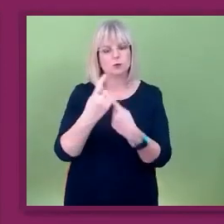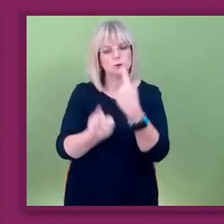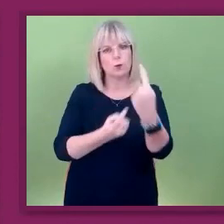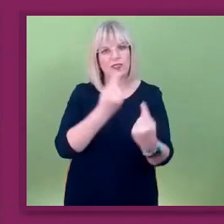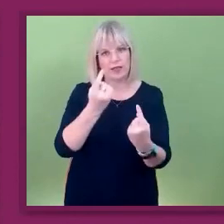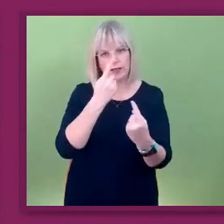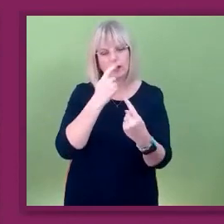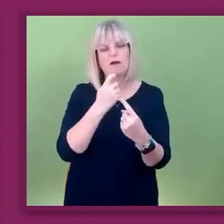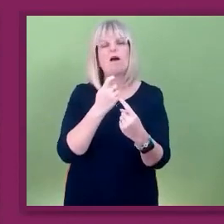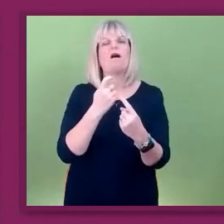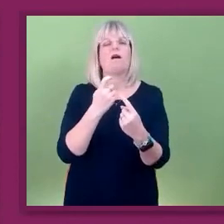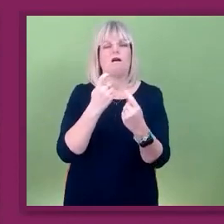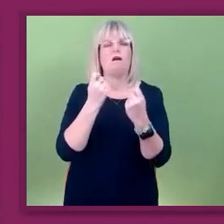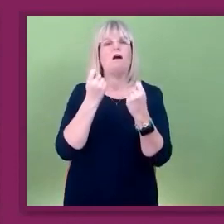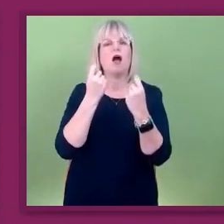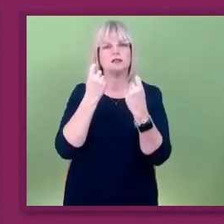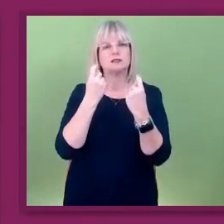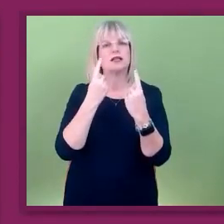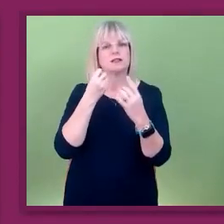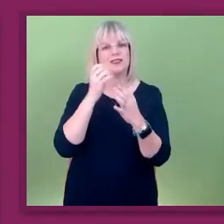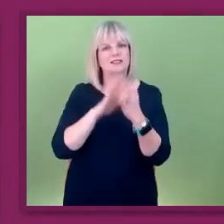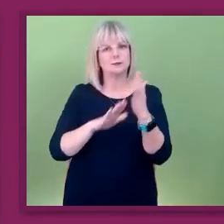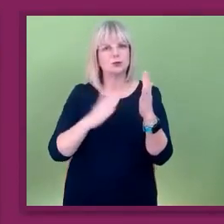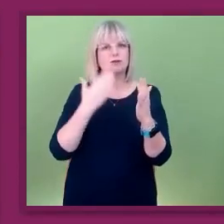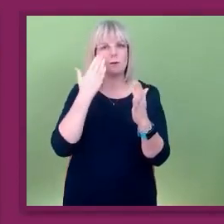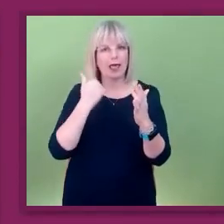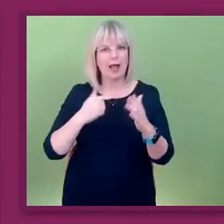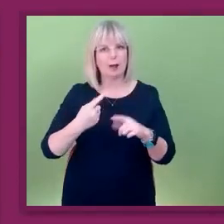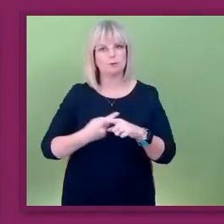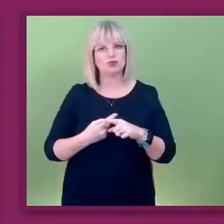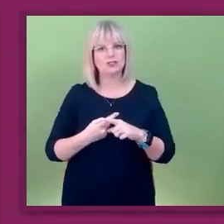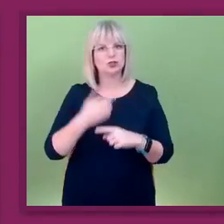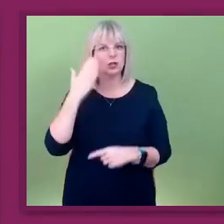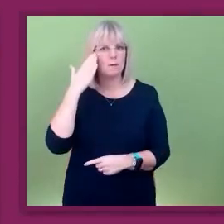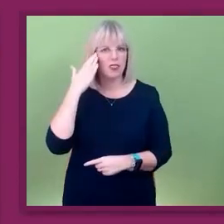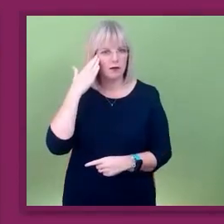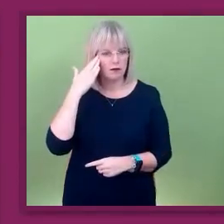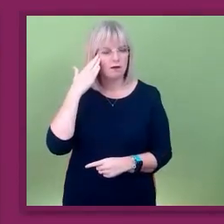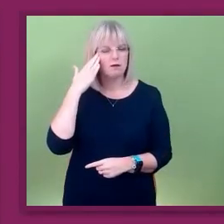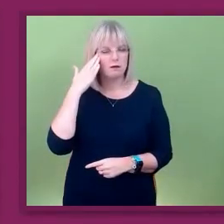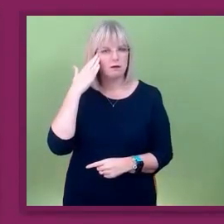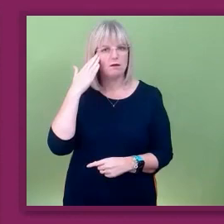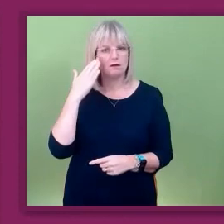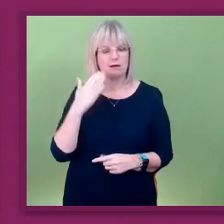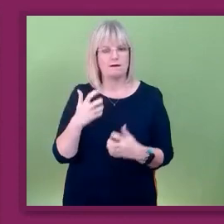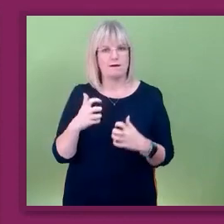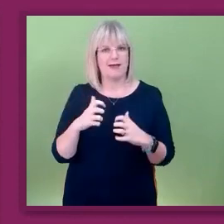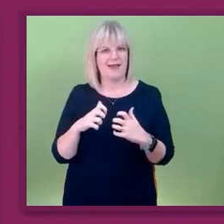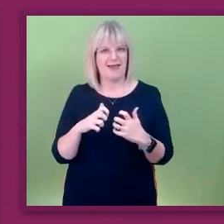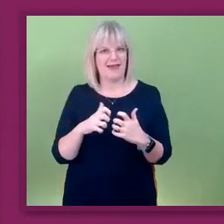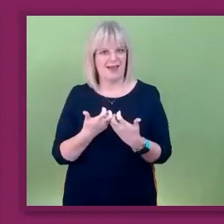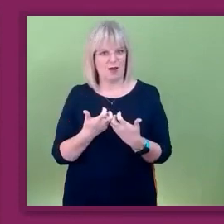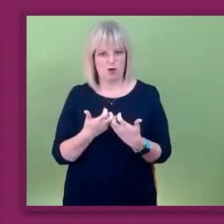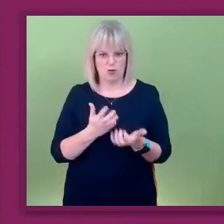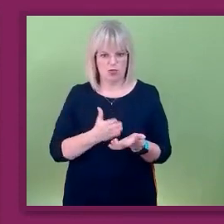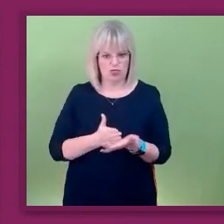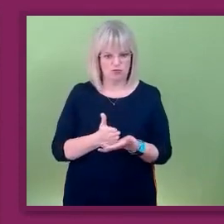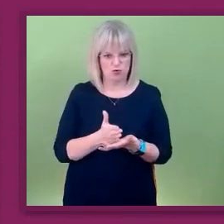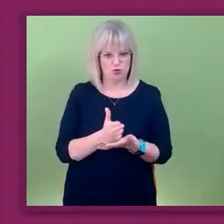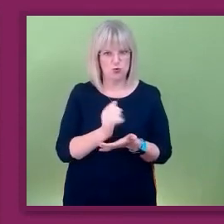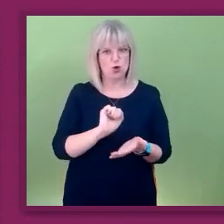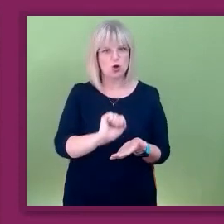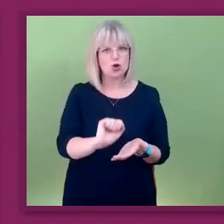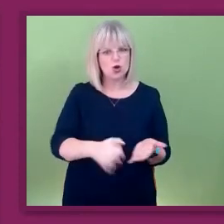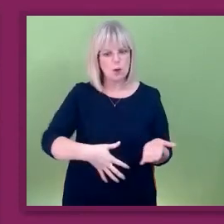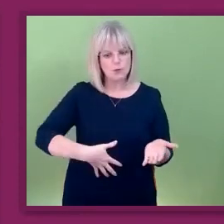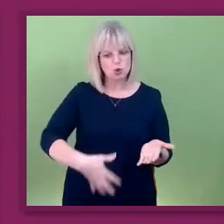experiences of a Black British mother, and also how this might play out when she's accessing maternity care. The